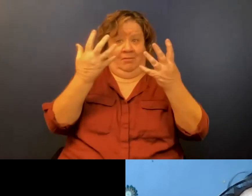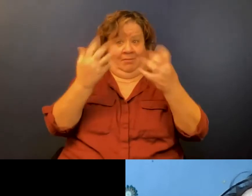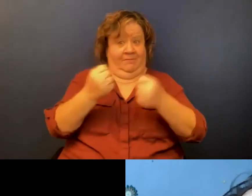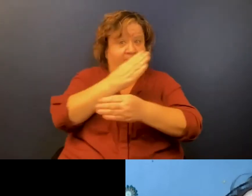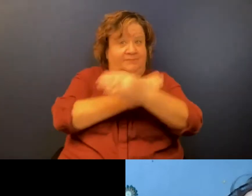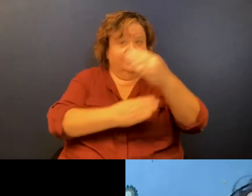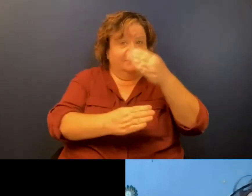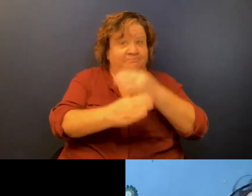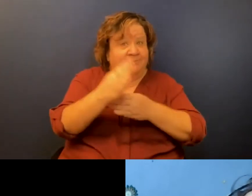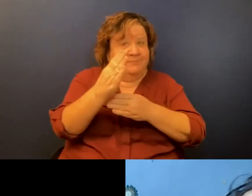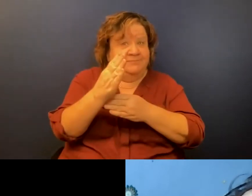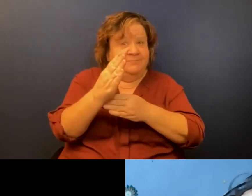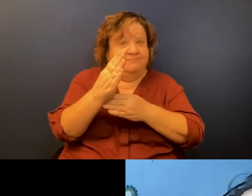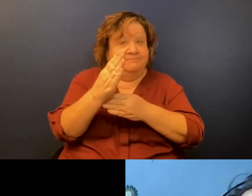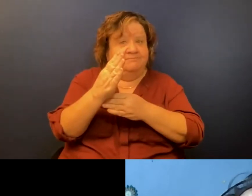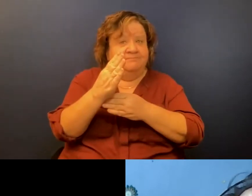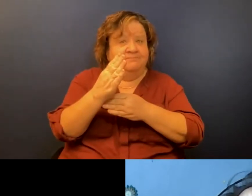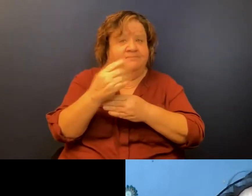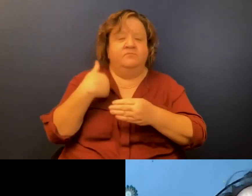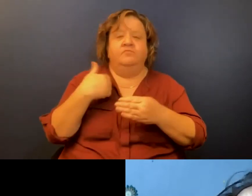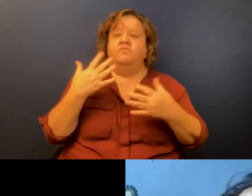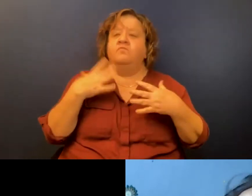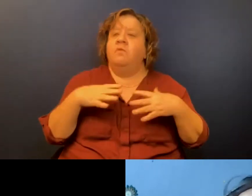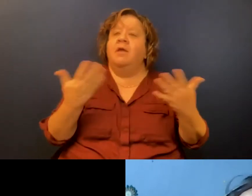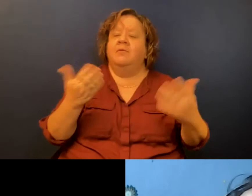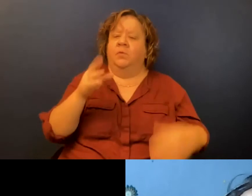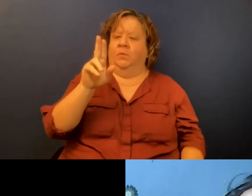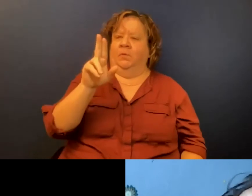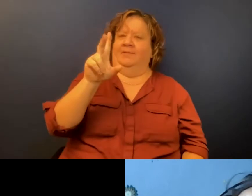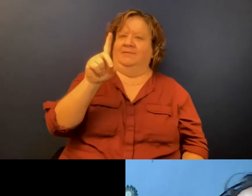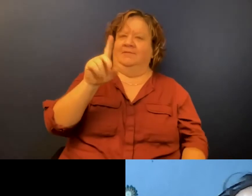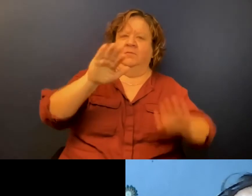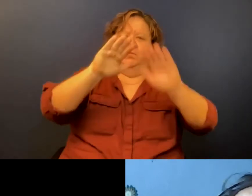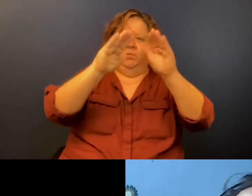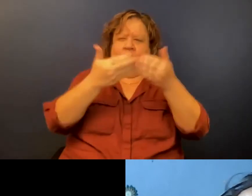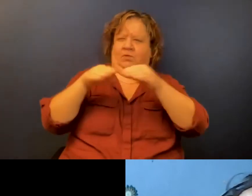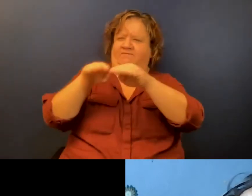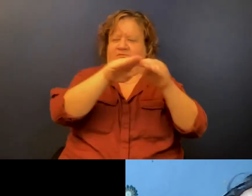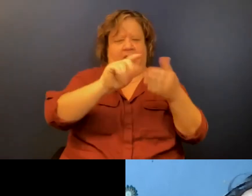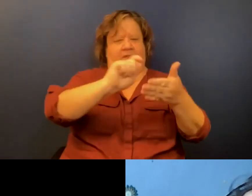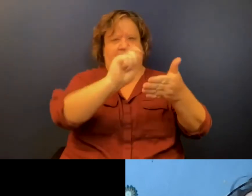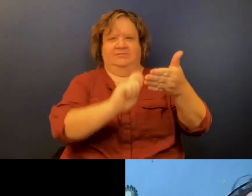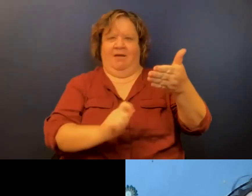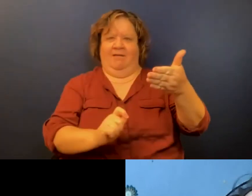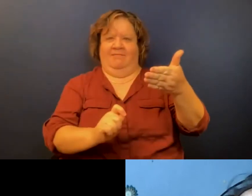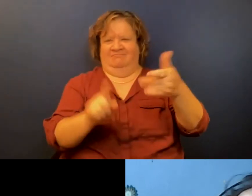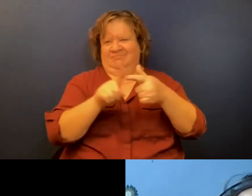design, as Amelia said, and she is